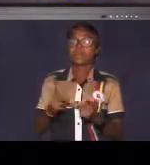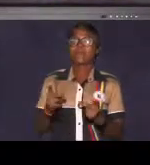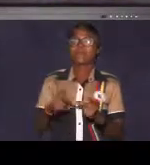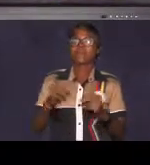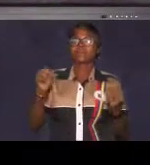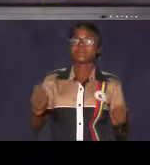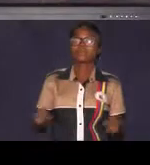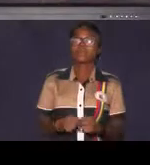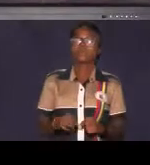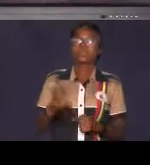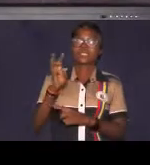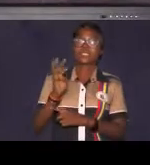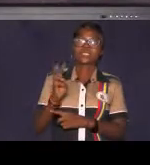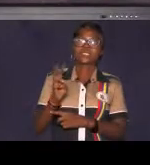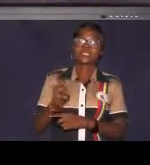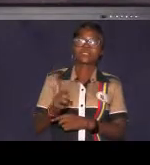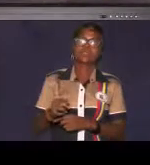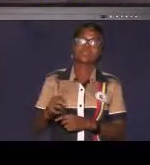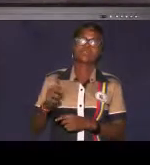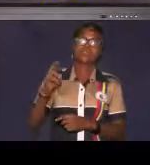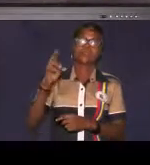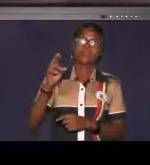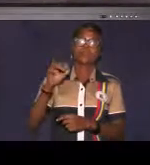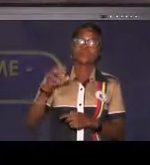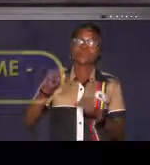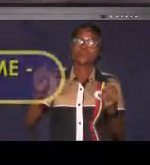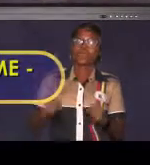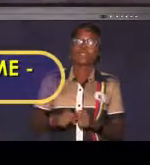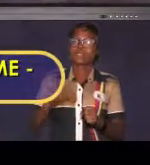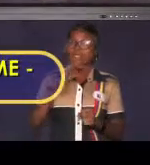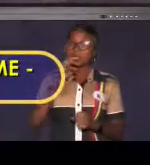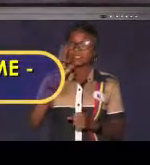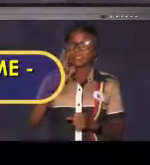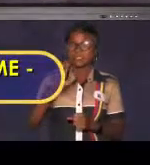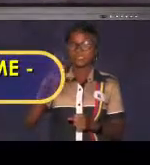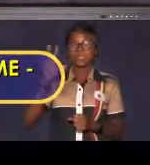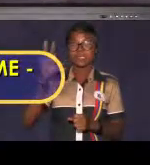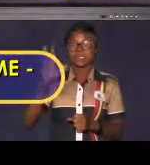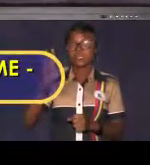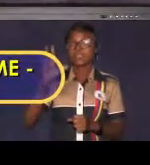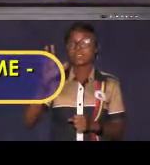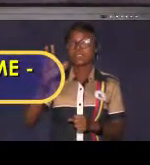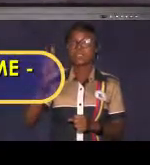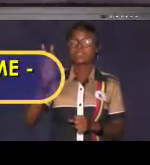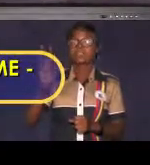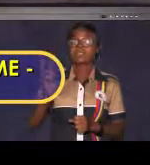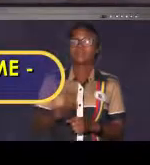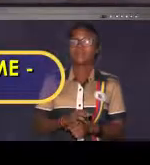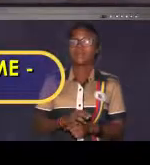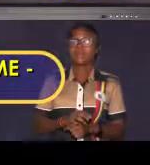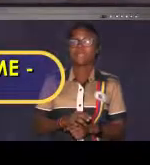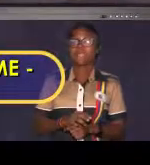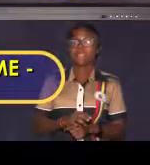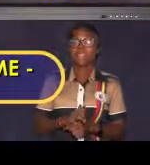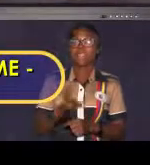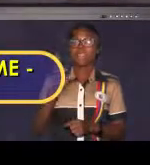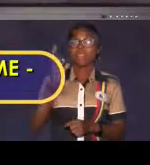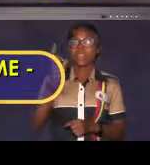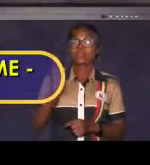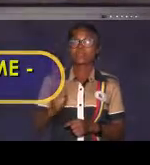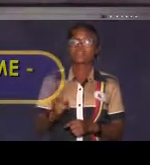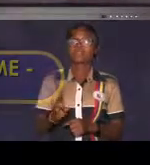square. 6 squared is 36, and that means 36 is a perfect square with 6 squared by the side and 6 squared